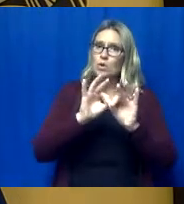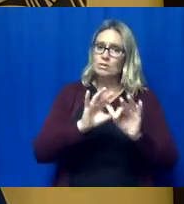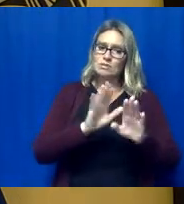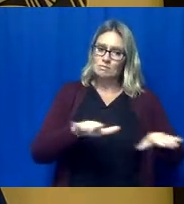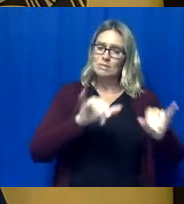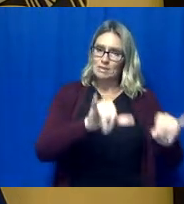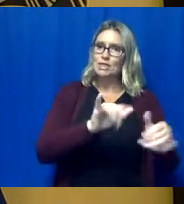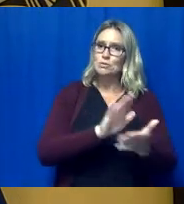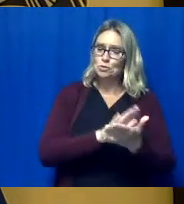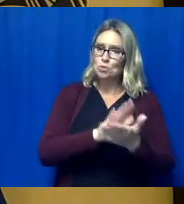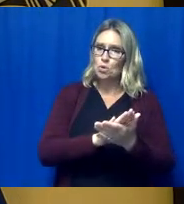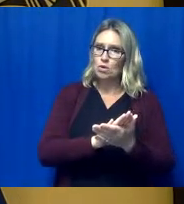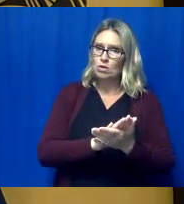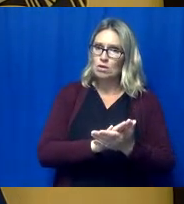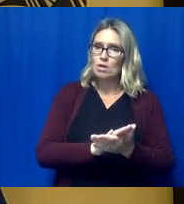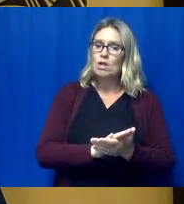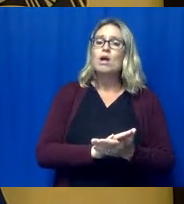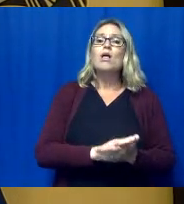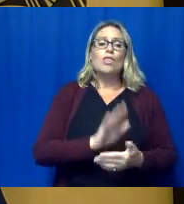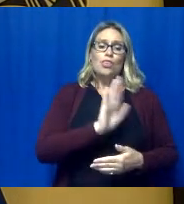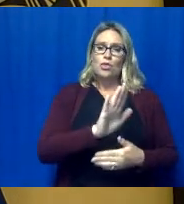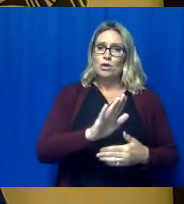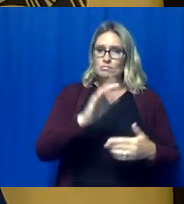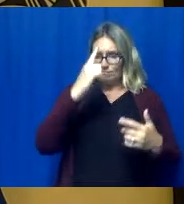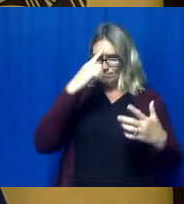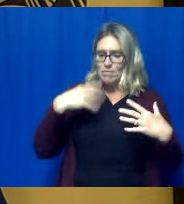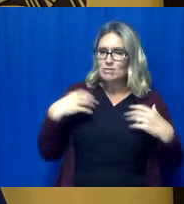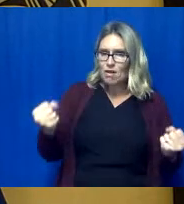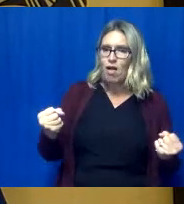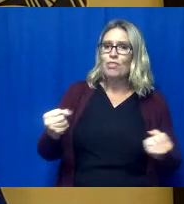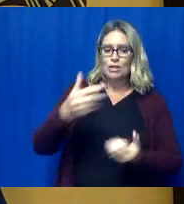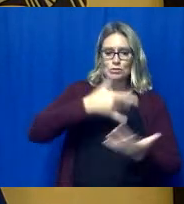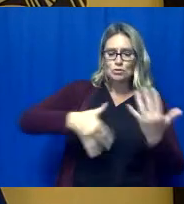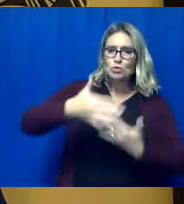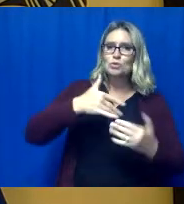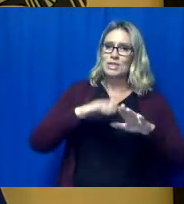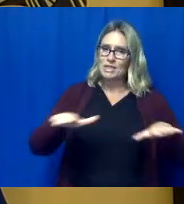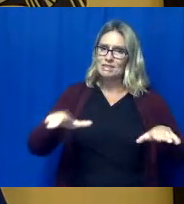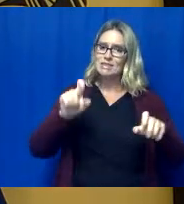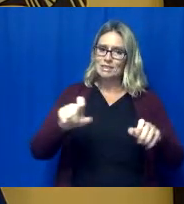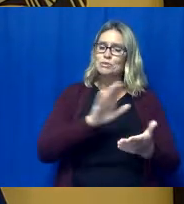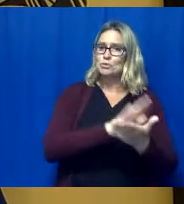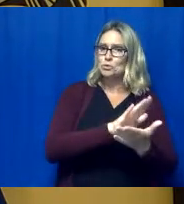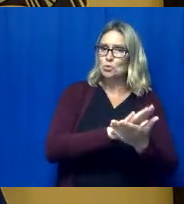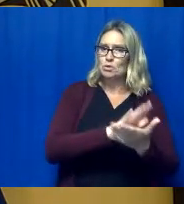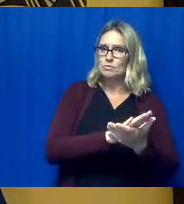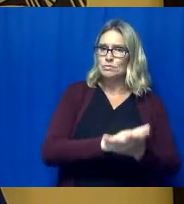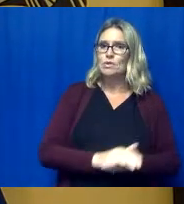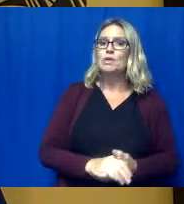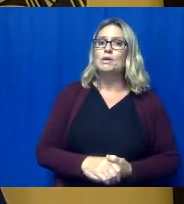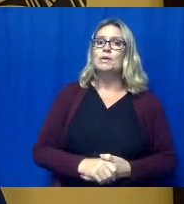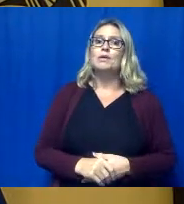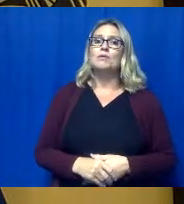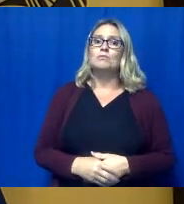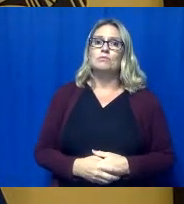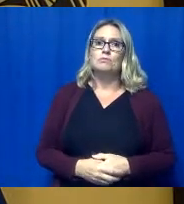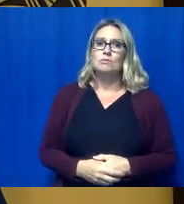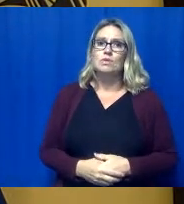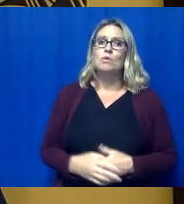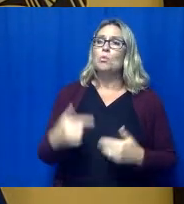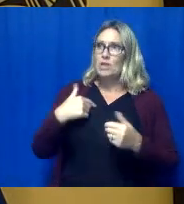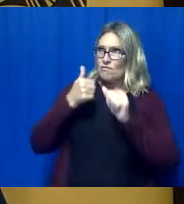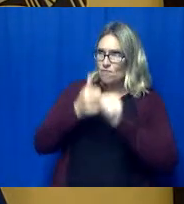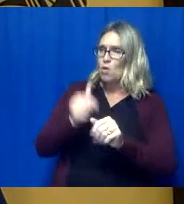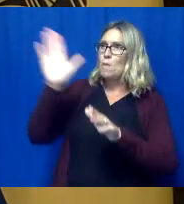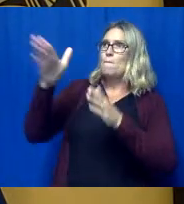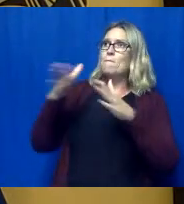positive impact it has on their overall well-being, social and mental health. Again, we've always taken into account the social determinants of health with our public health